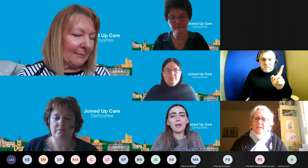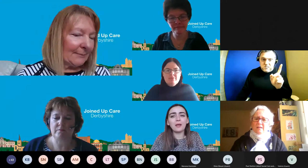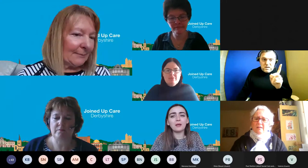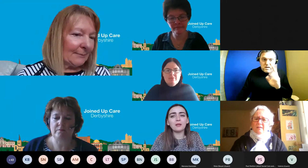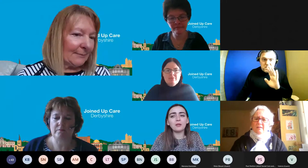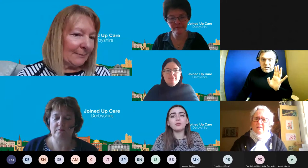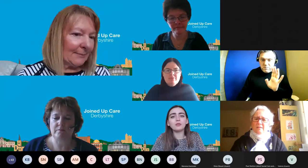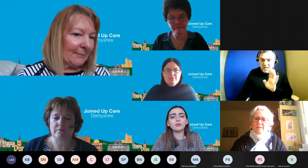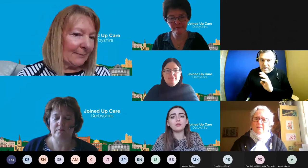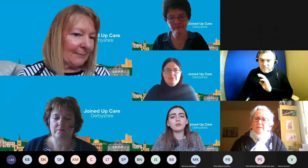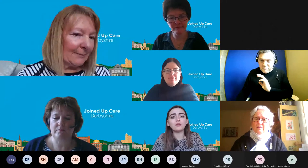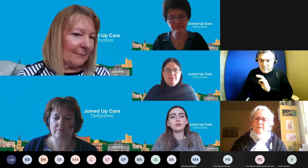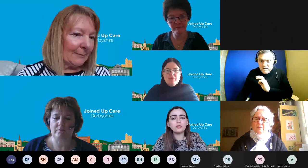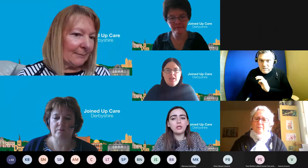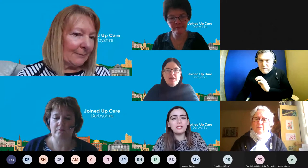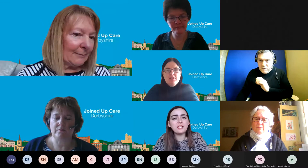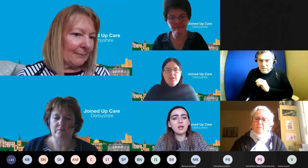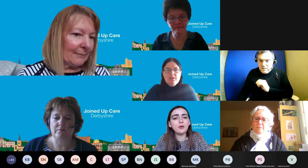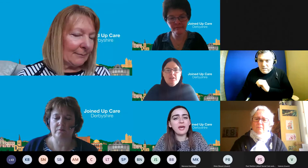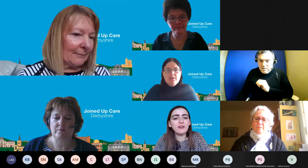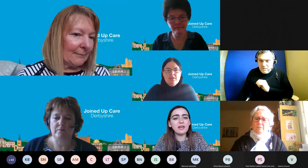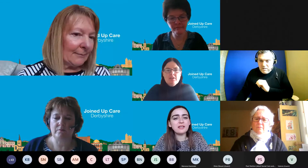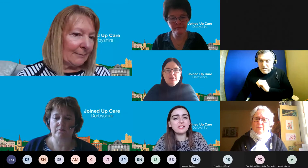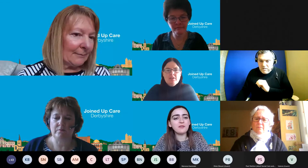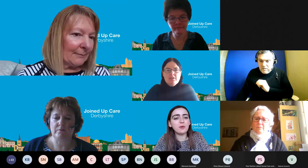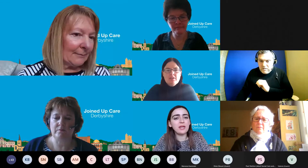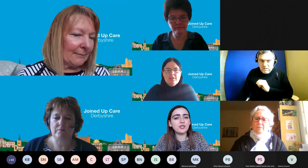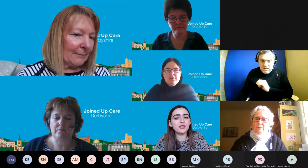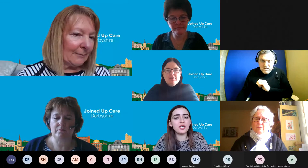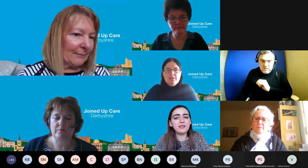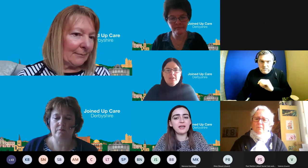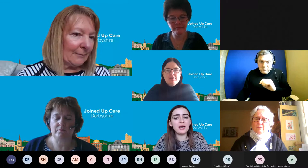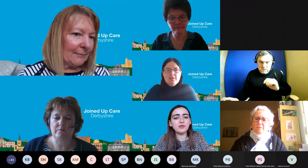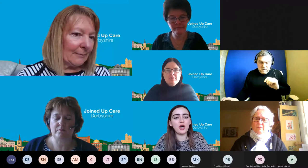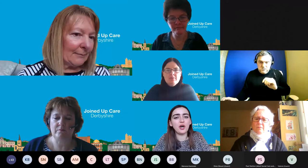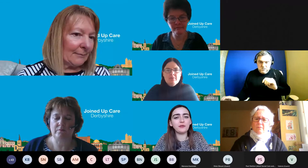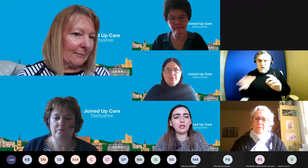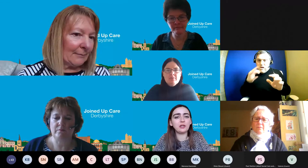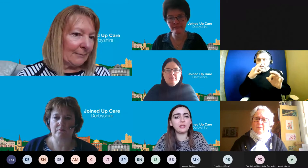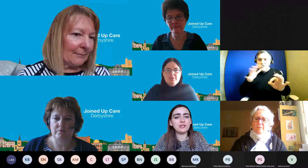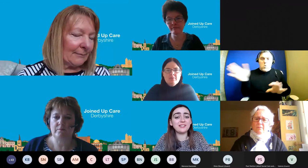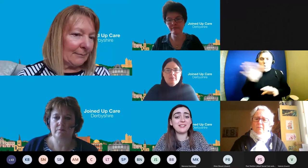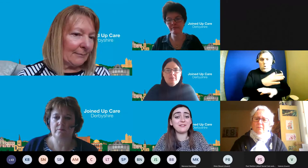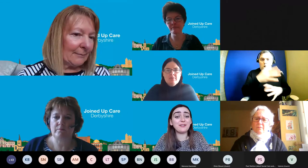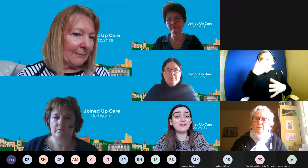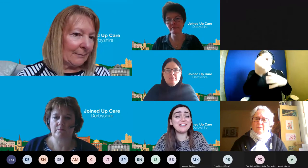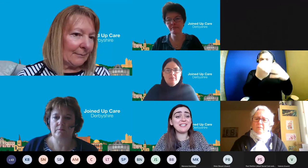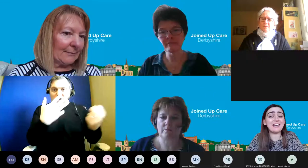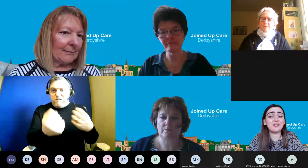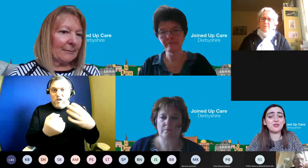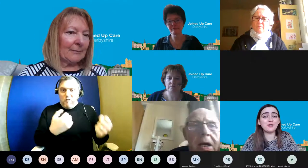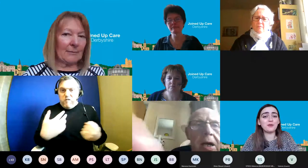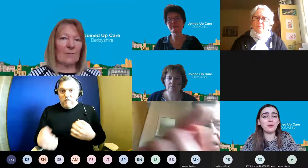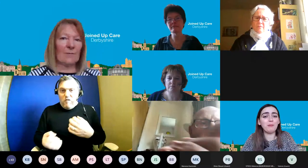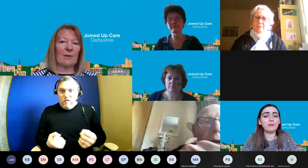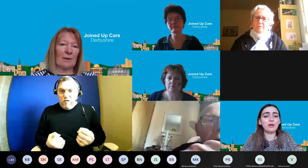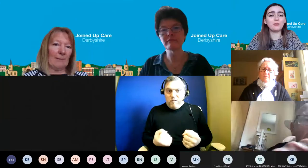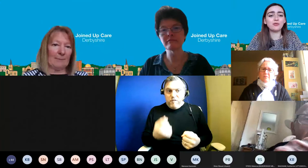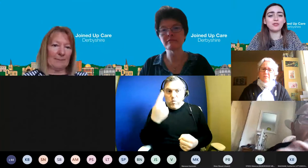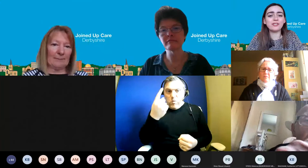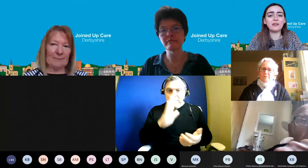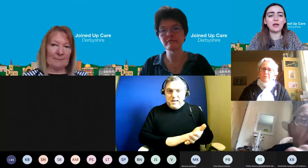main speakers. I can't see anybody else. Is it okay if I ask everyone else to turn their cameras off, including the facilitators, just